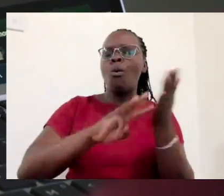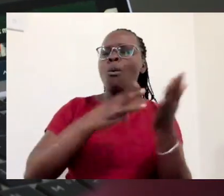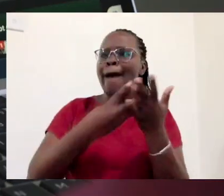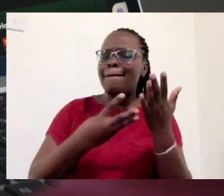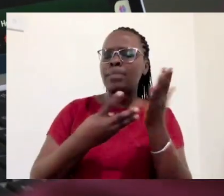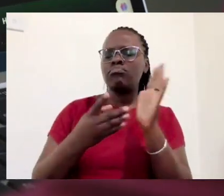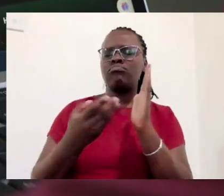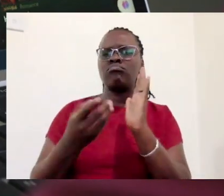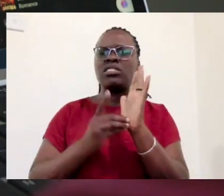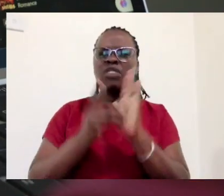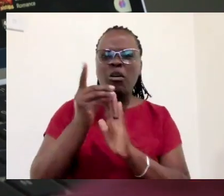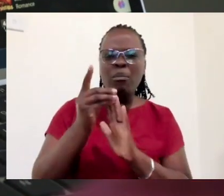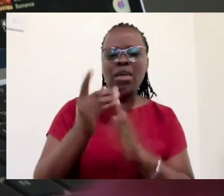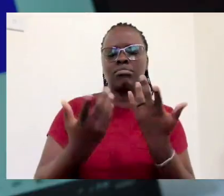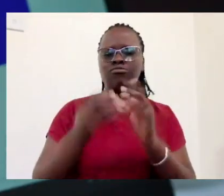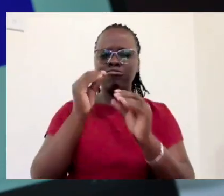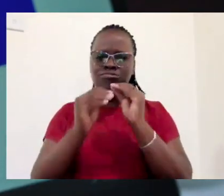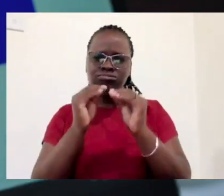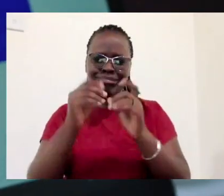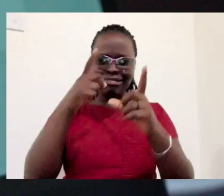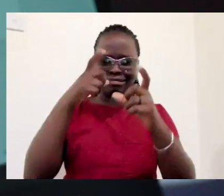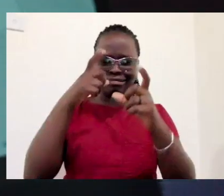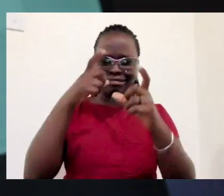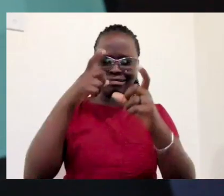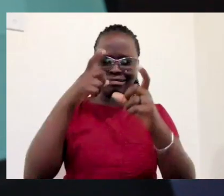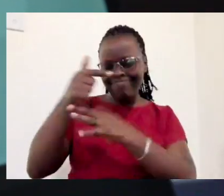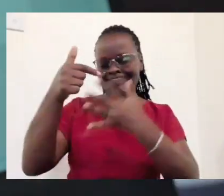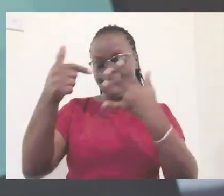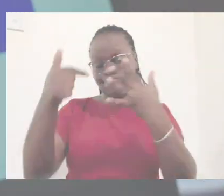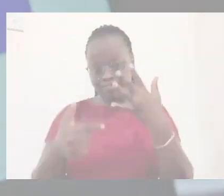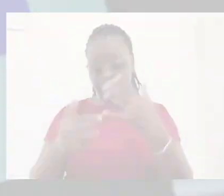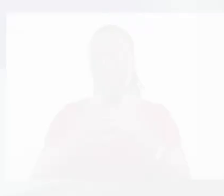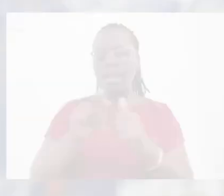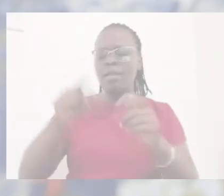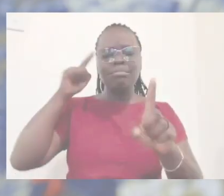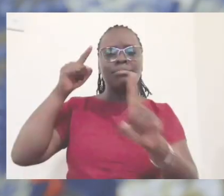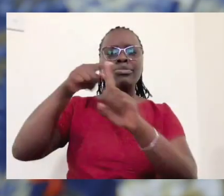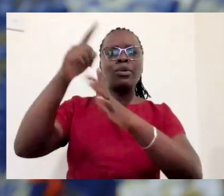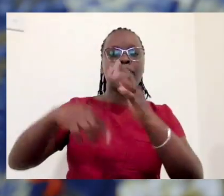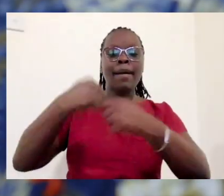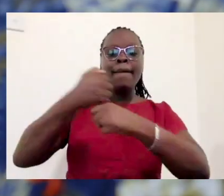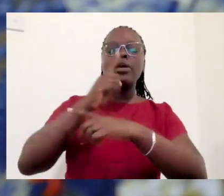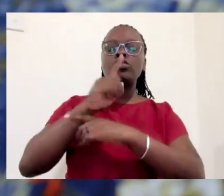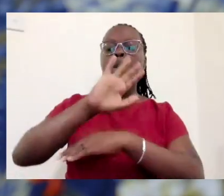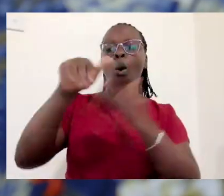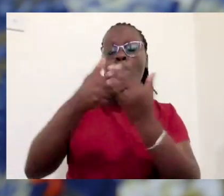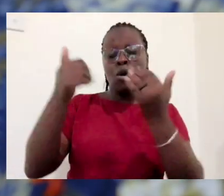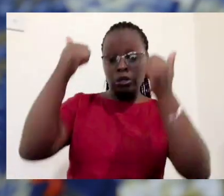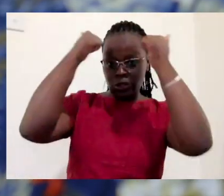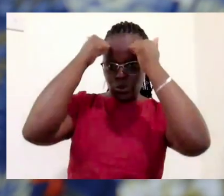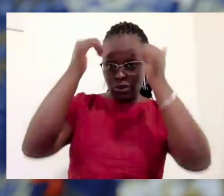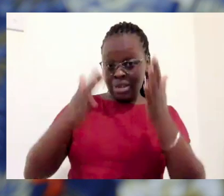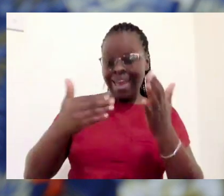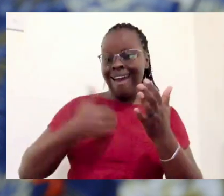app development, cybersecurity, graphic design, photography, videography. And the major aim is to make sure that